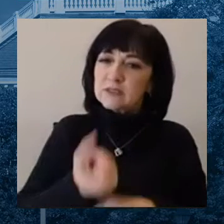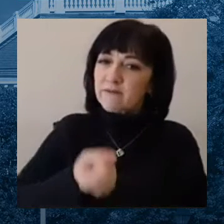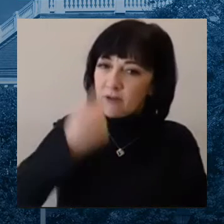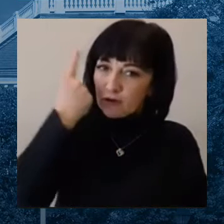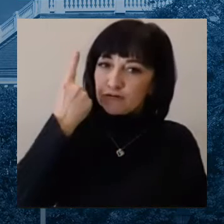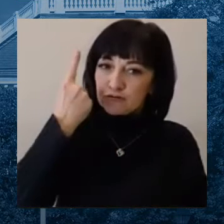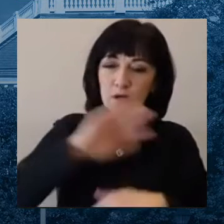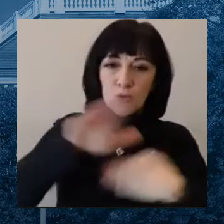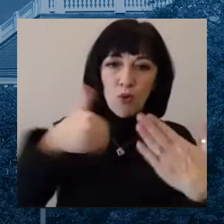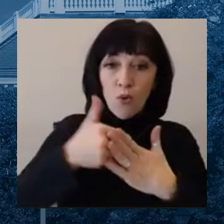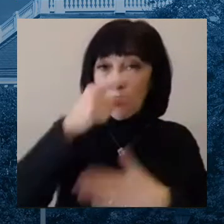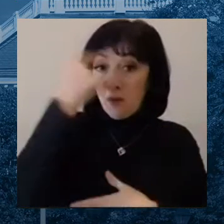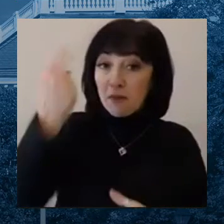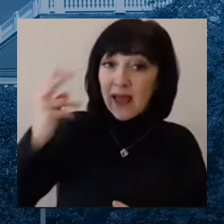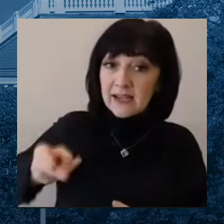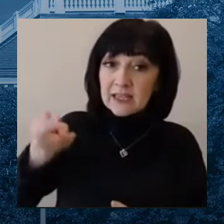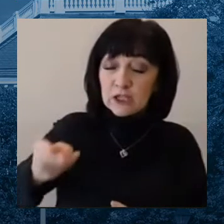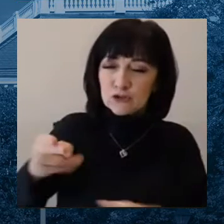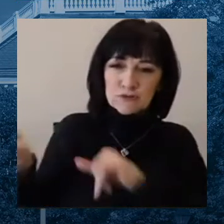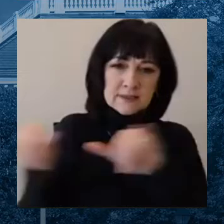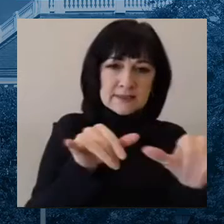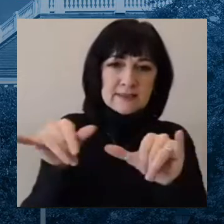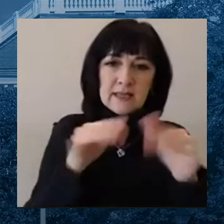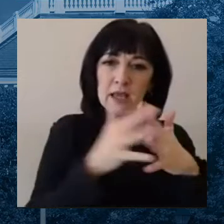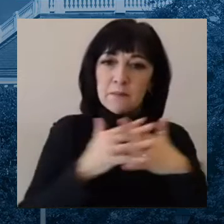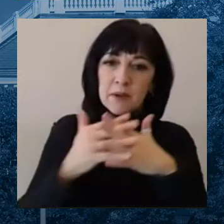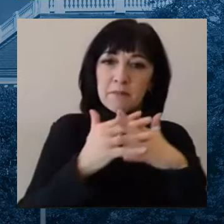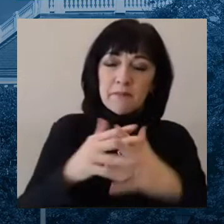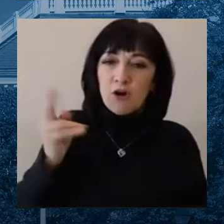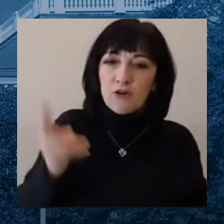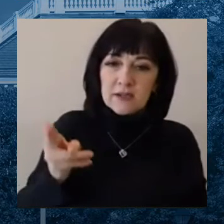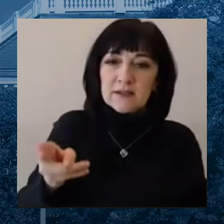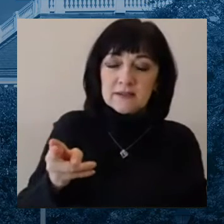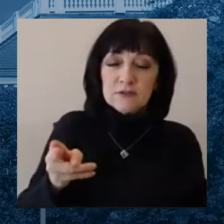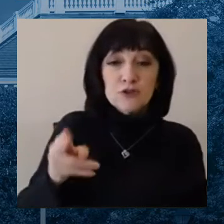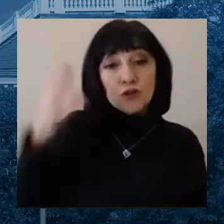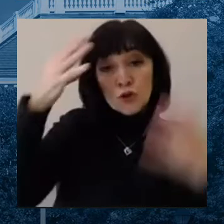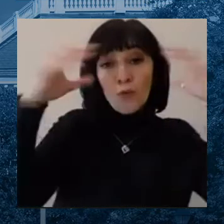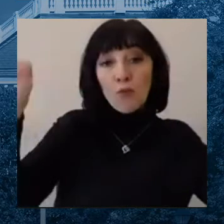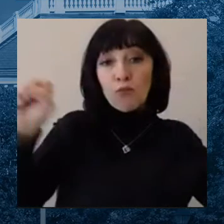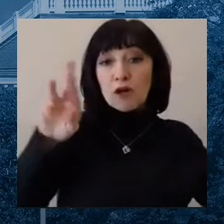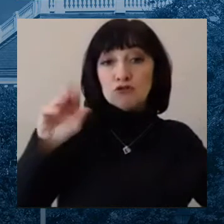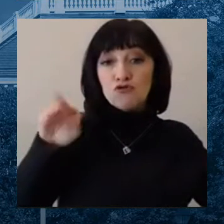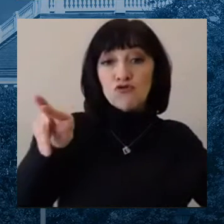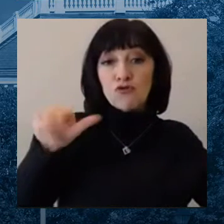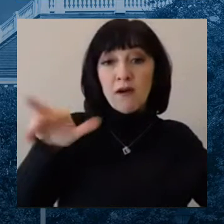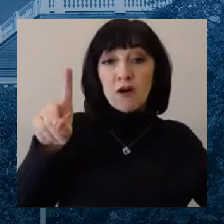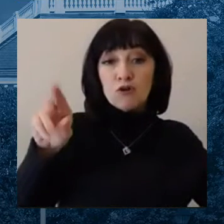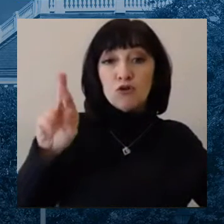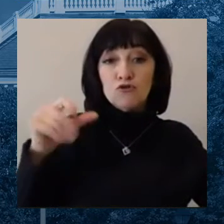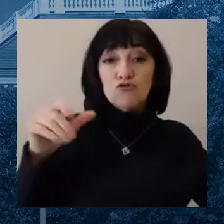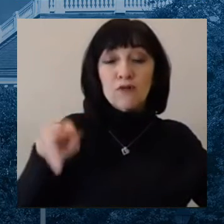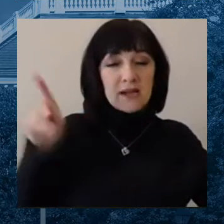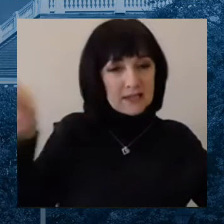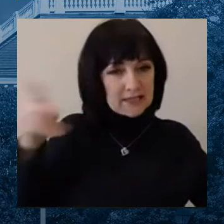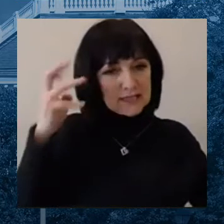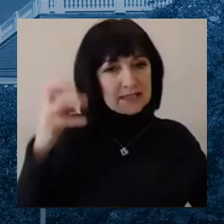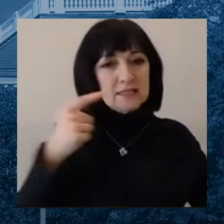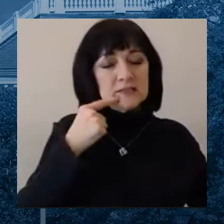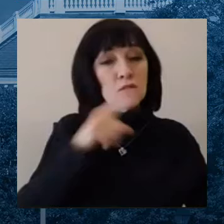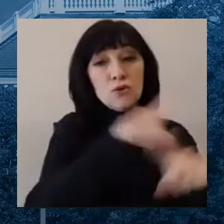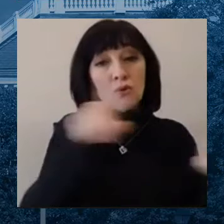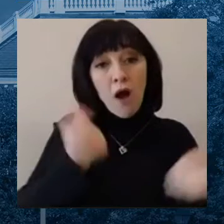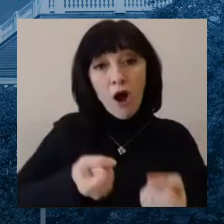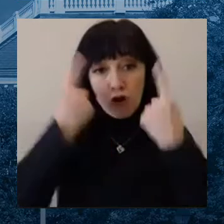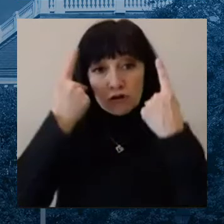history. President Ronald Reagan said in one of his proclamations that understanding the history of Black